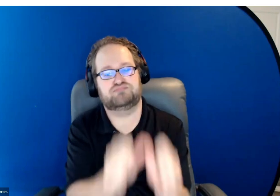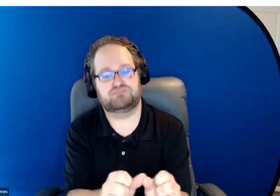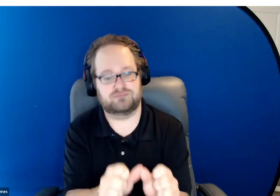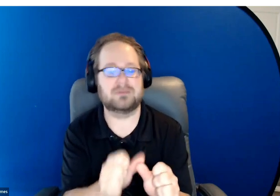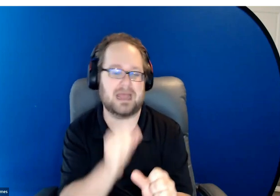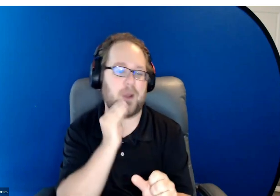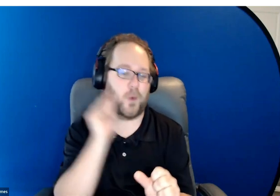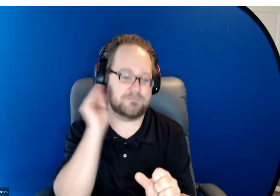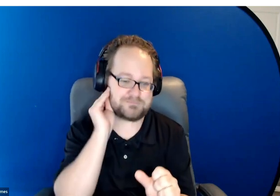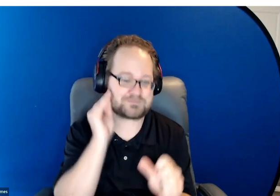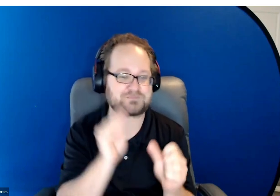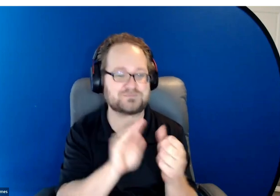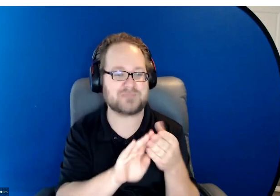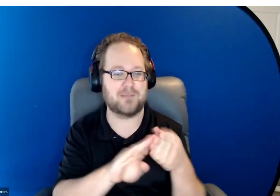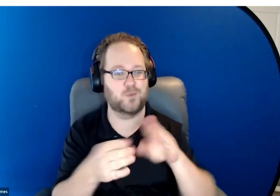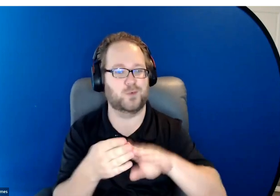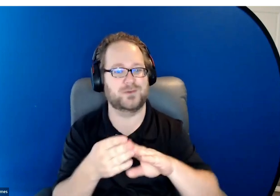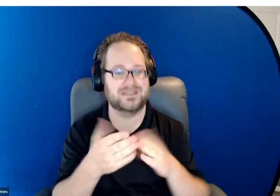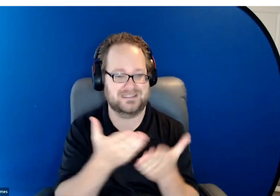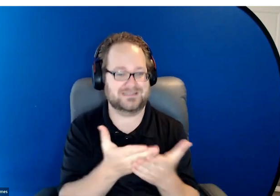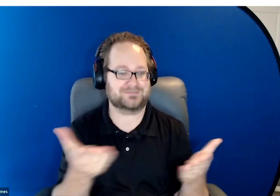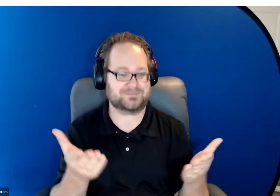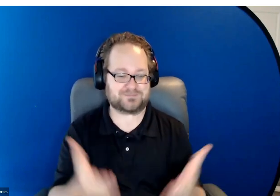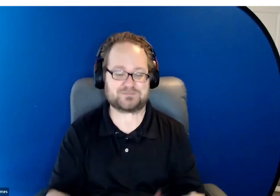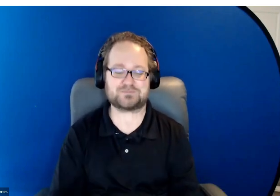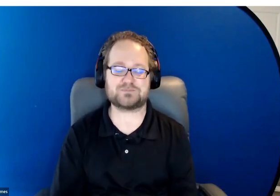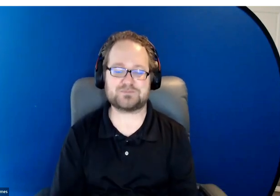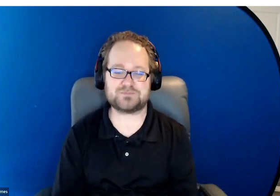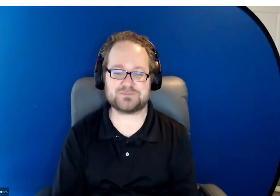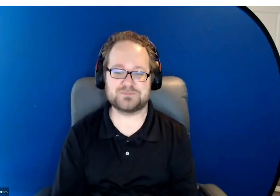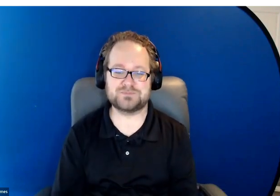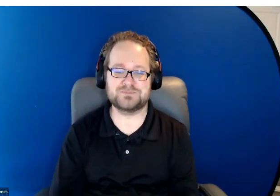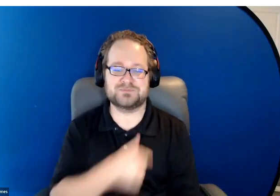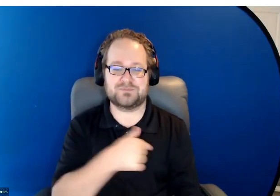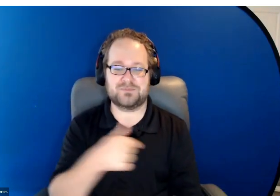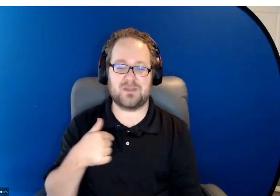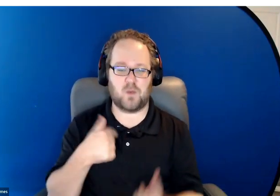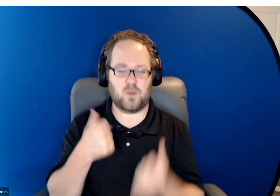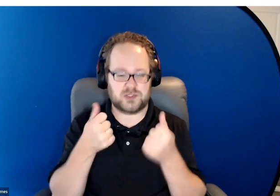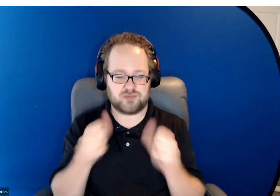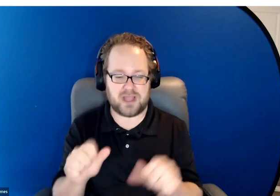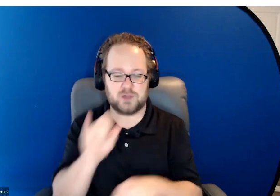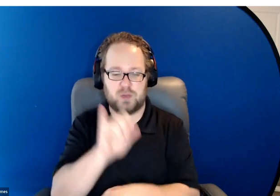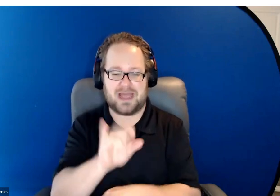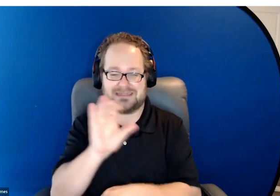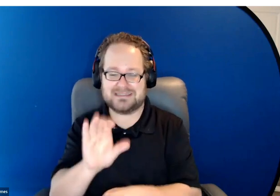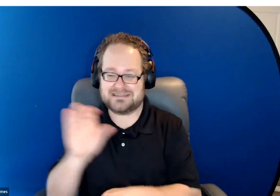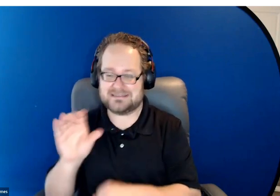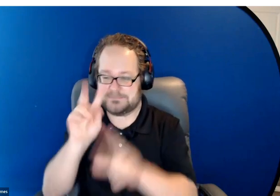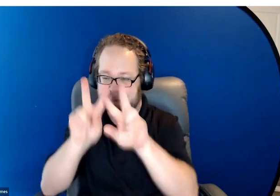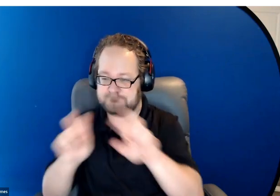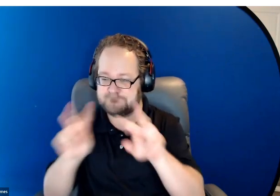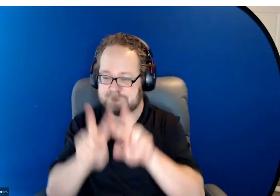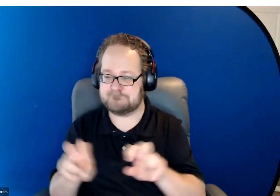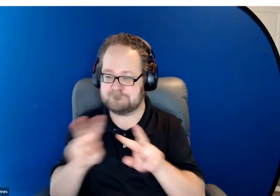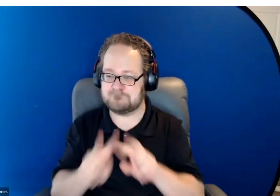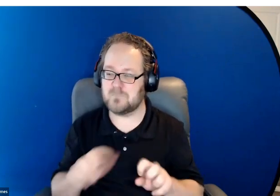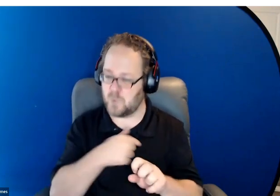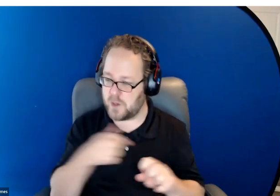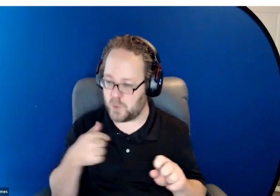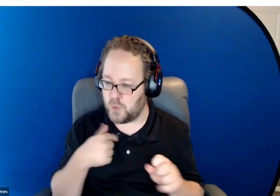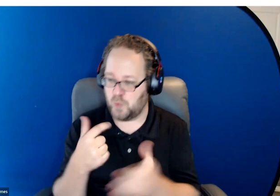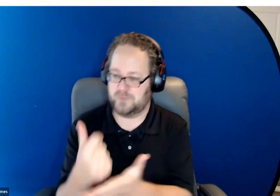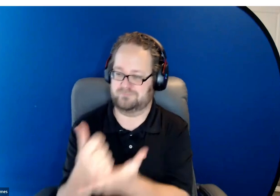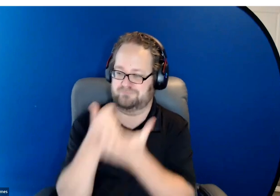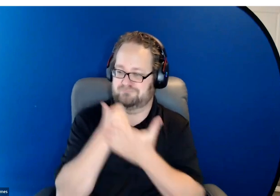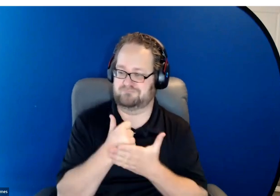influenced by the incredible work that's happening in many states across the country in their work to develop